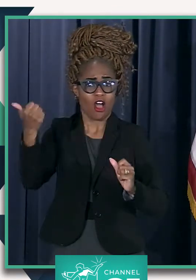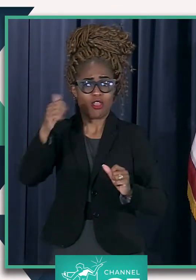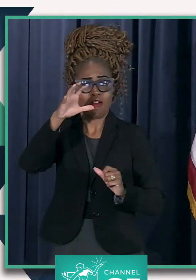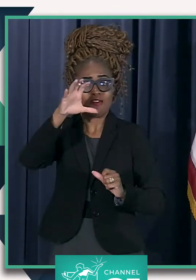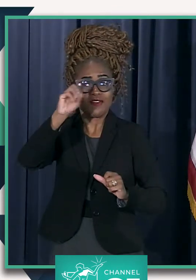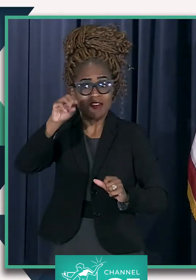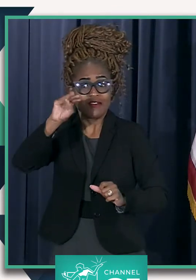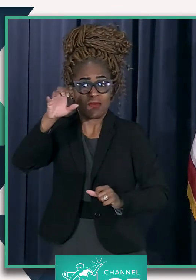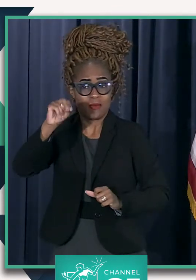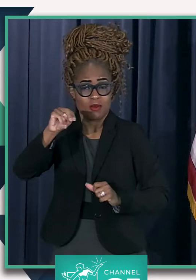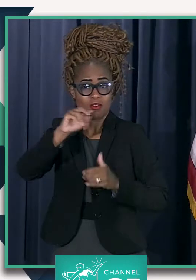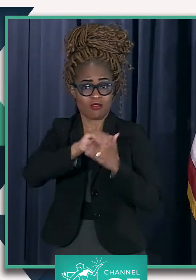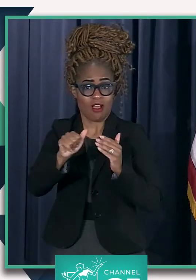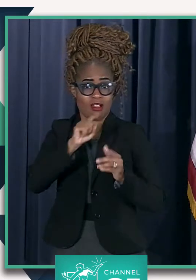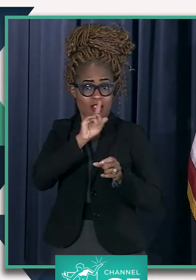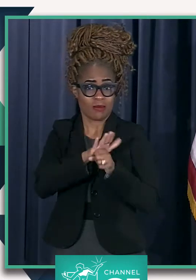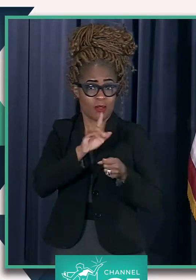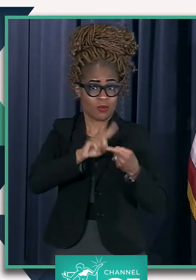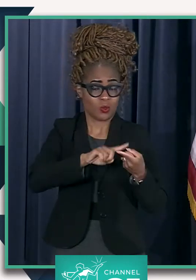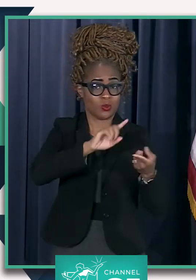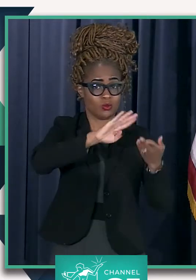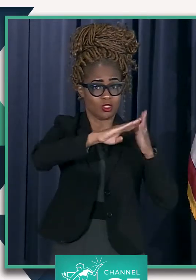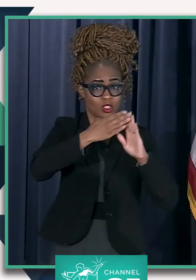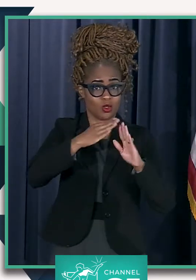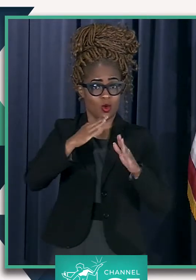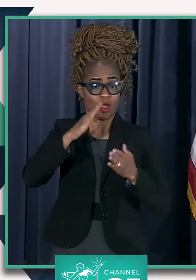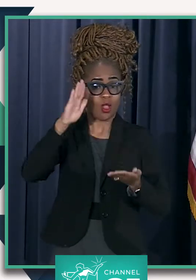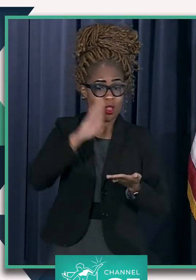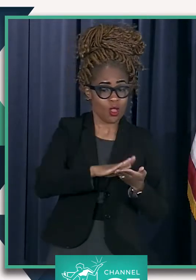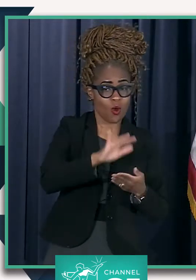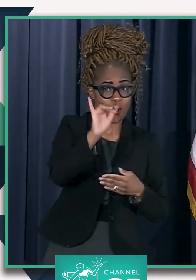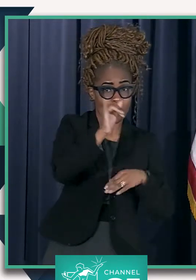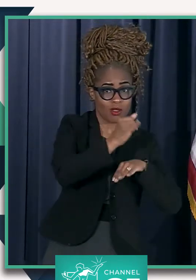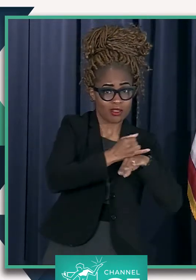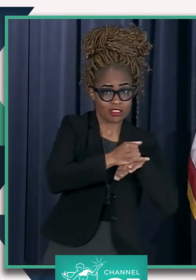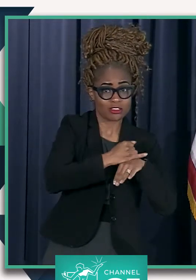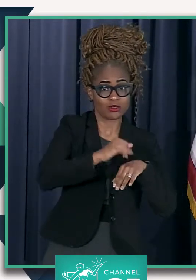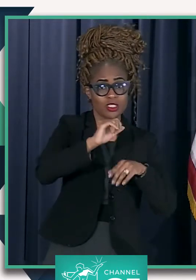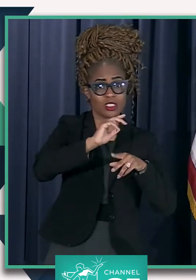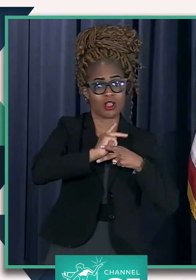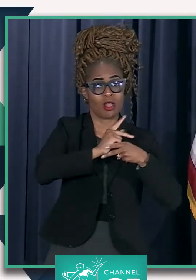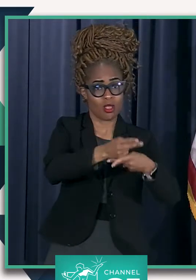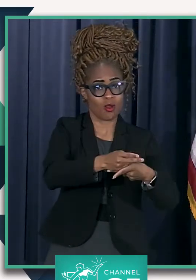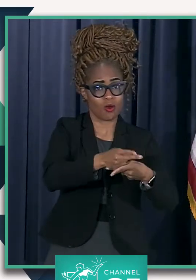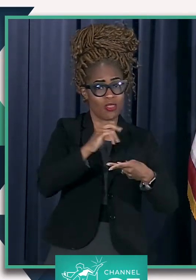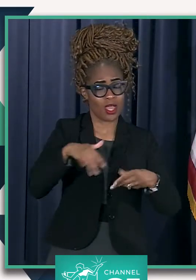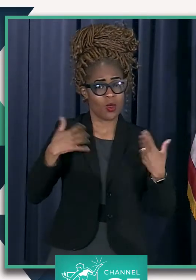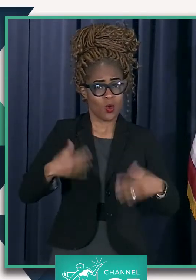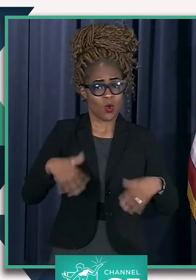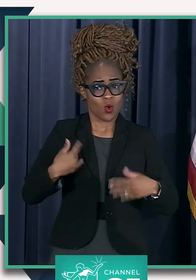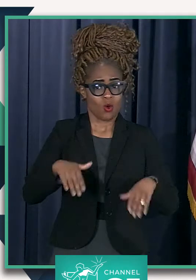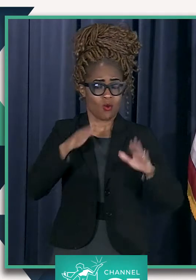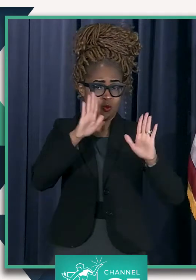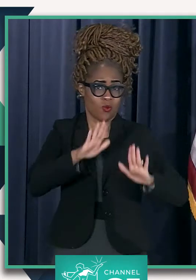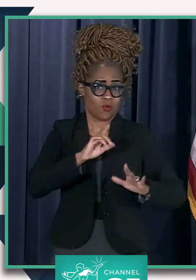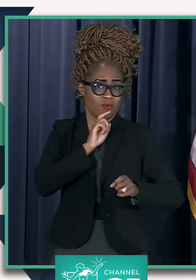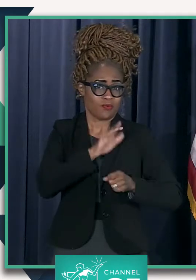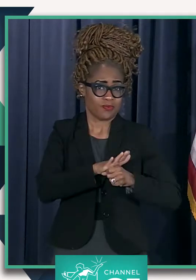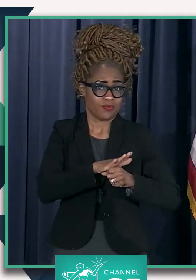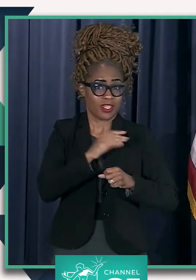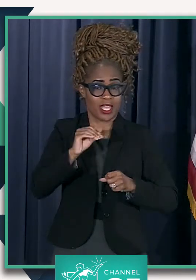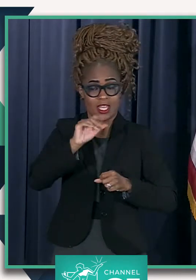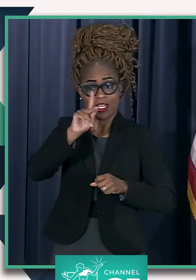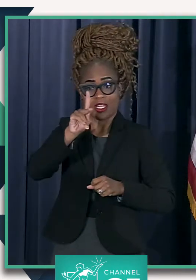today in low-interest loans and grants. It's an extraordinary commitment. And then the Kresge